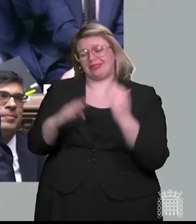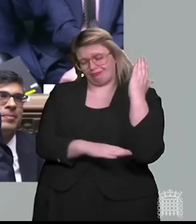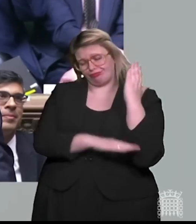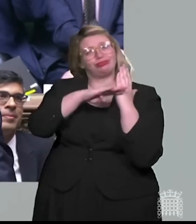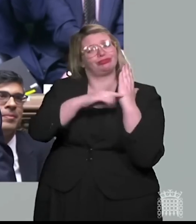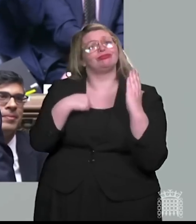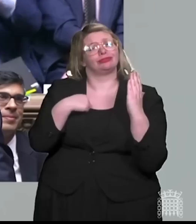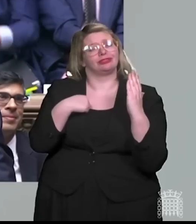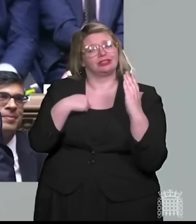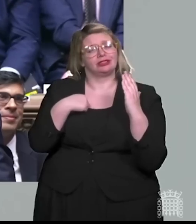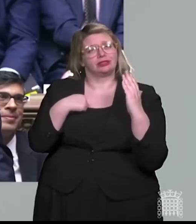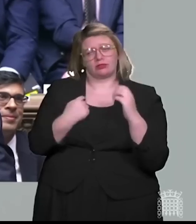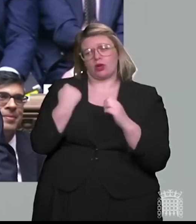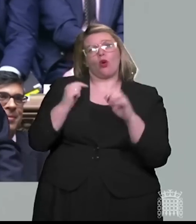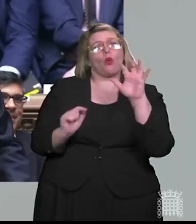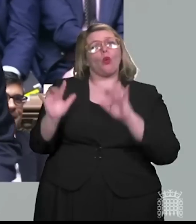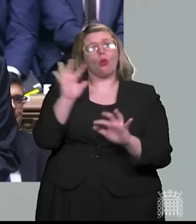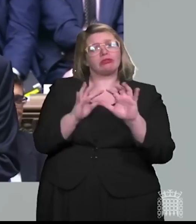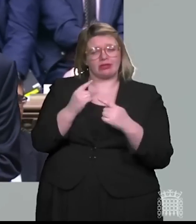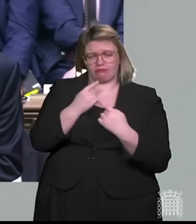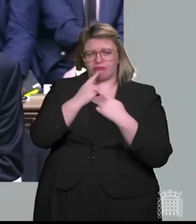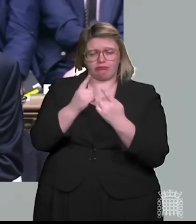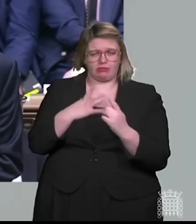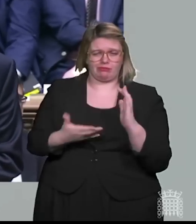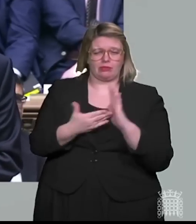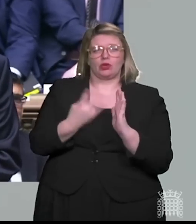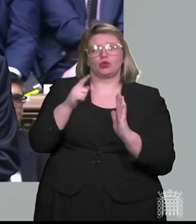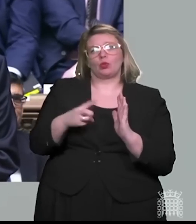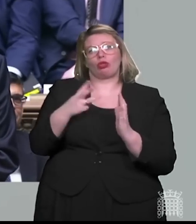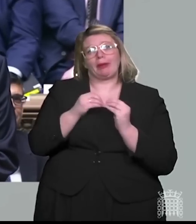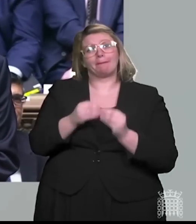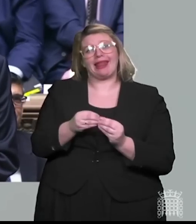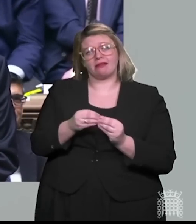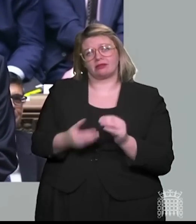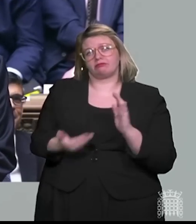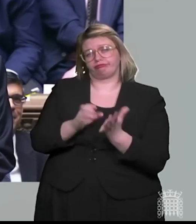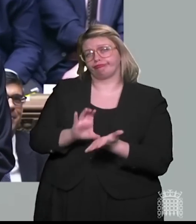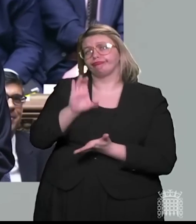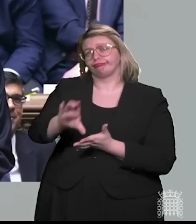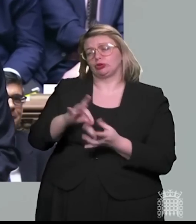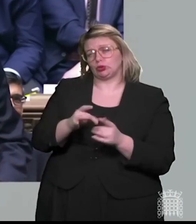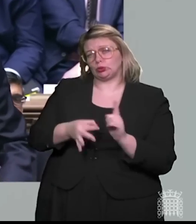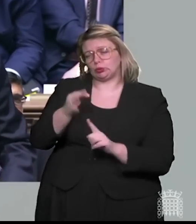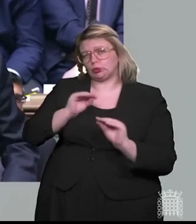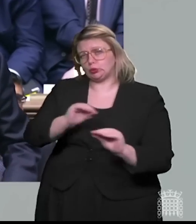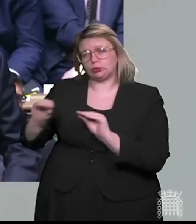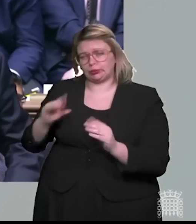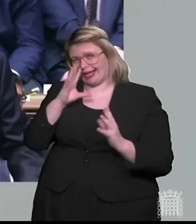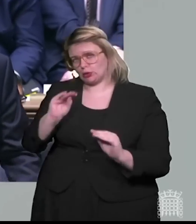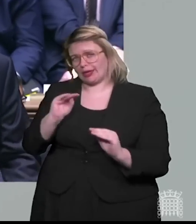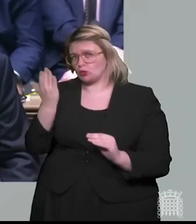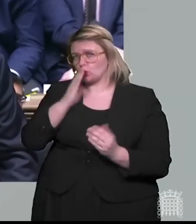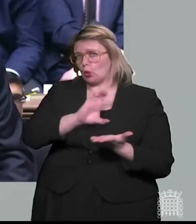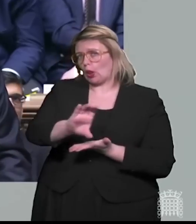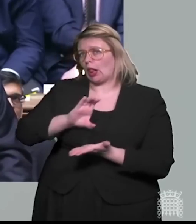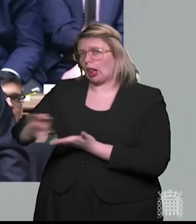autumn statement, I built on this programme with an extra £2.3 billion annual investment to our schools. We're reviewing